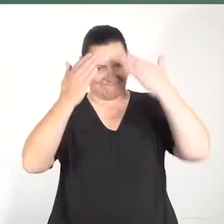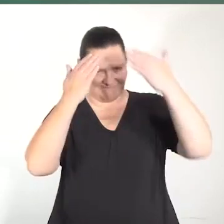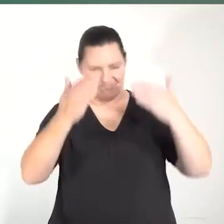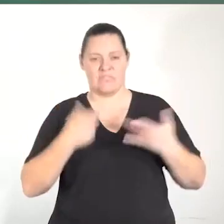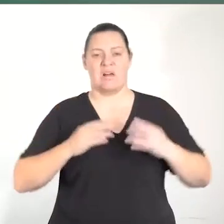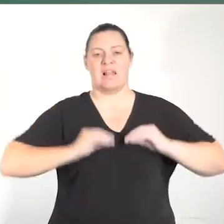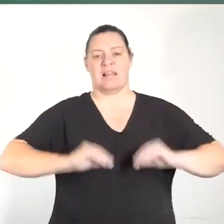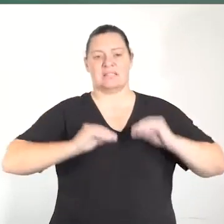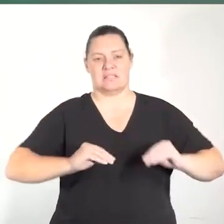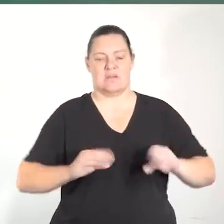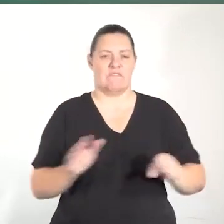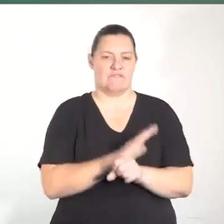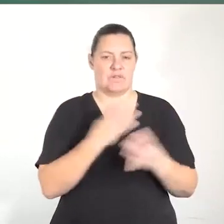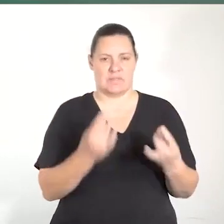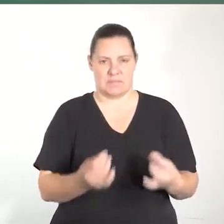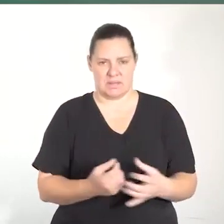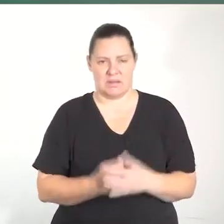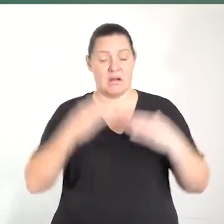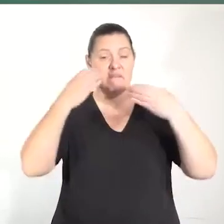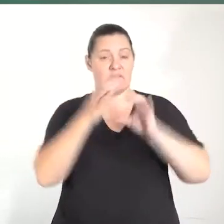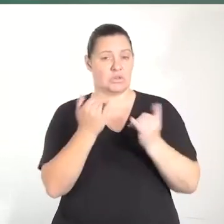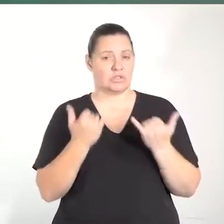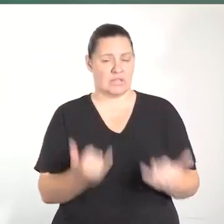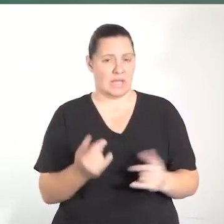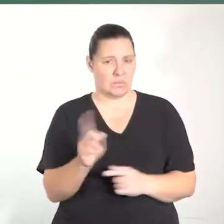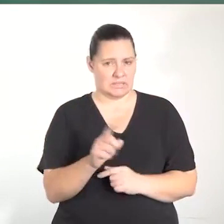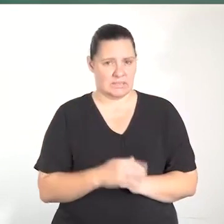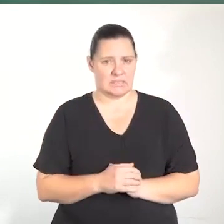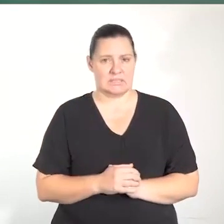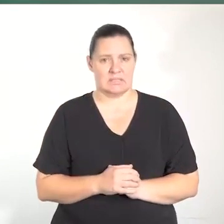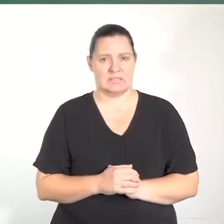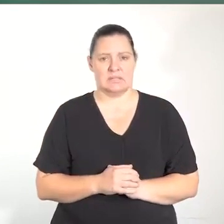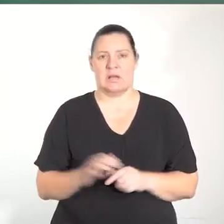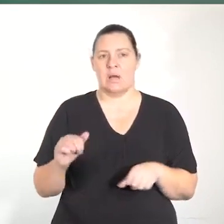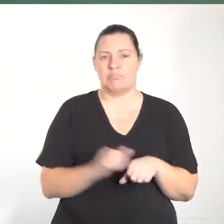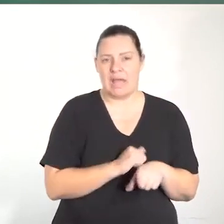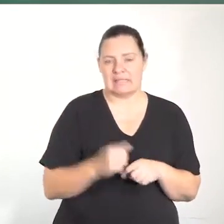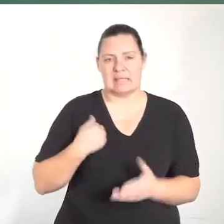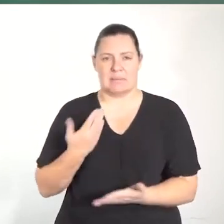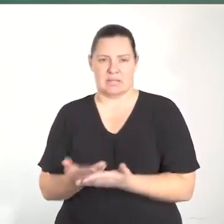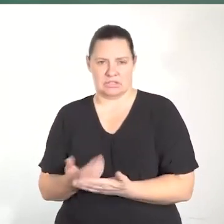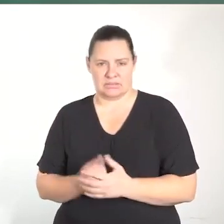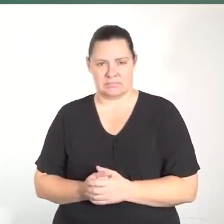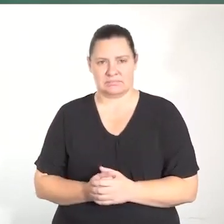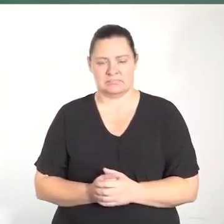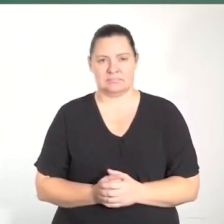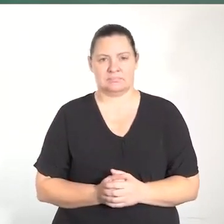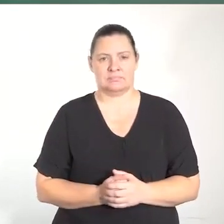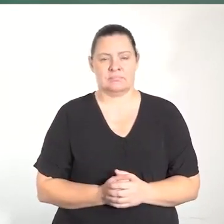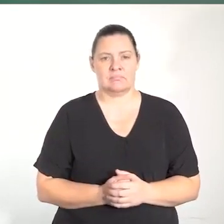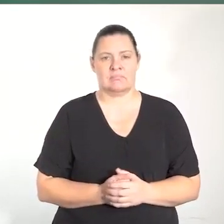Welcome learners to our lesson about whole numbers, and our focus for today will be on practice and application.